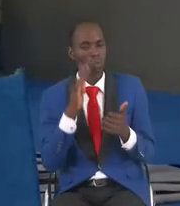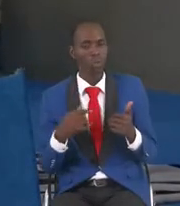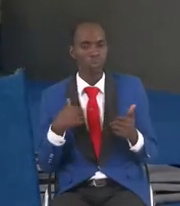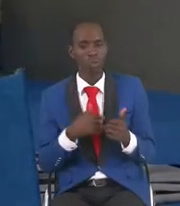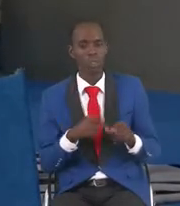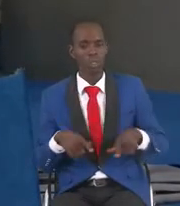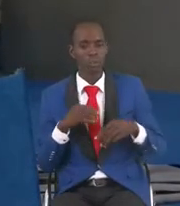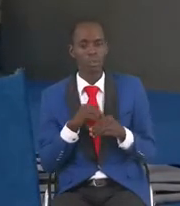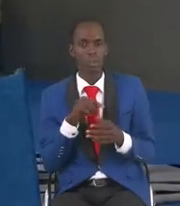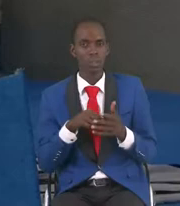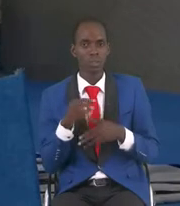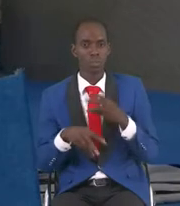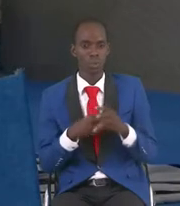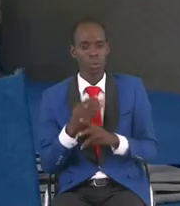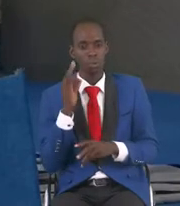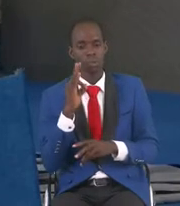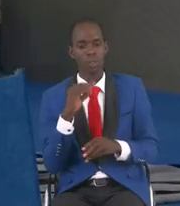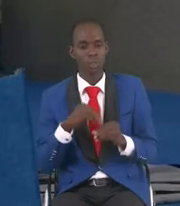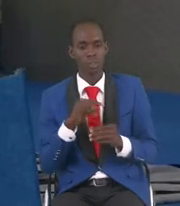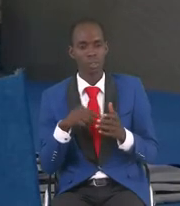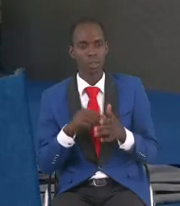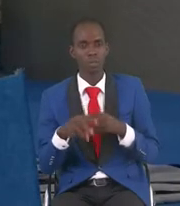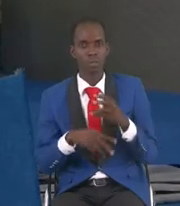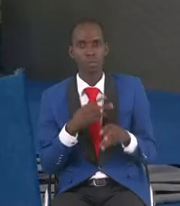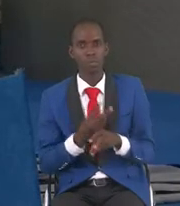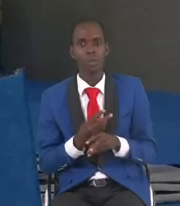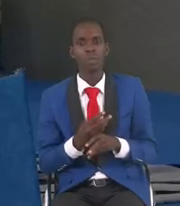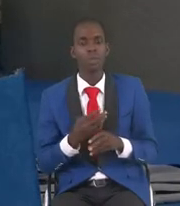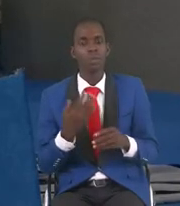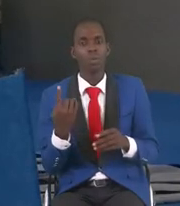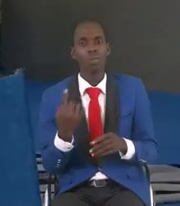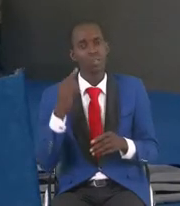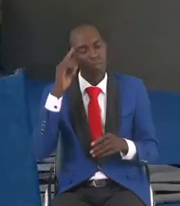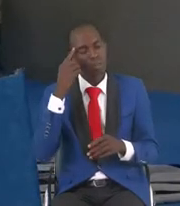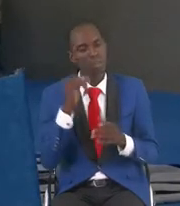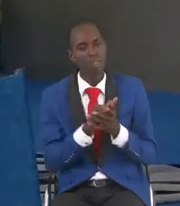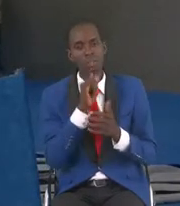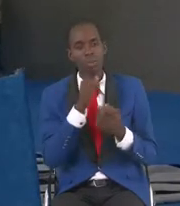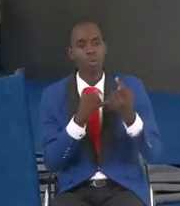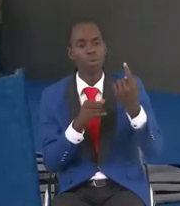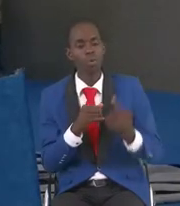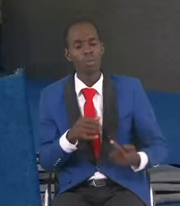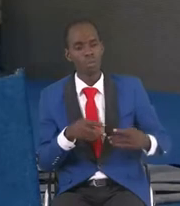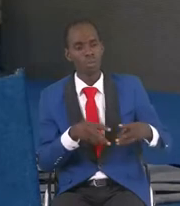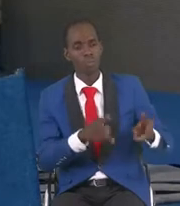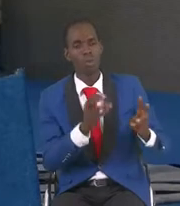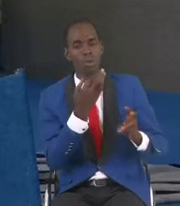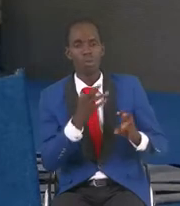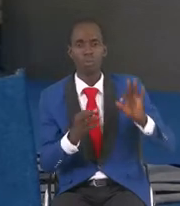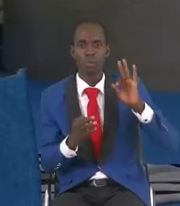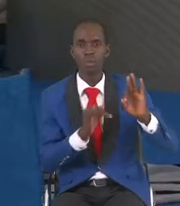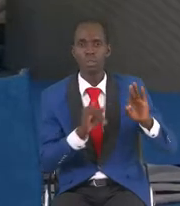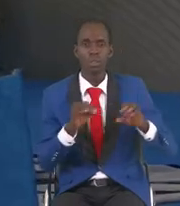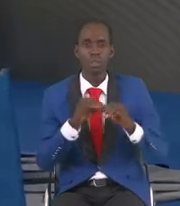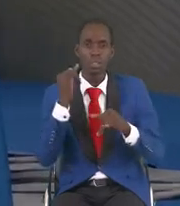going to minister in the world? If this is the only stream of prophecy we have for the last days. But thank